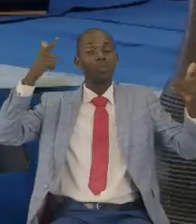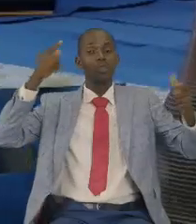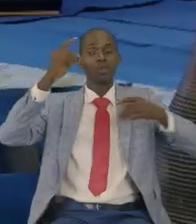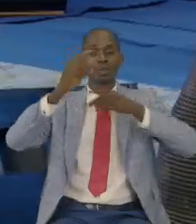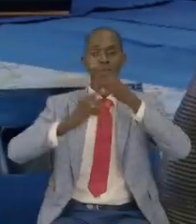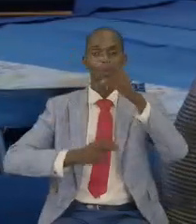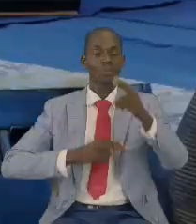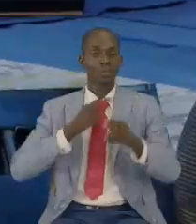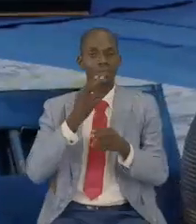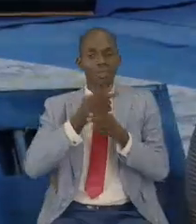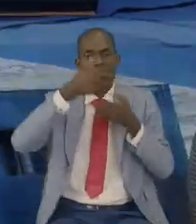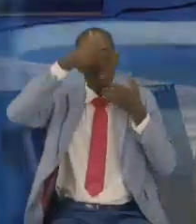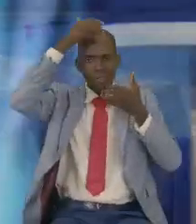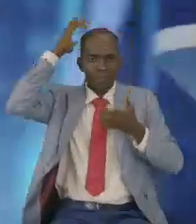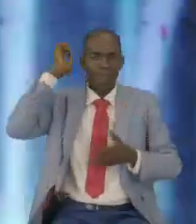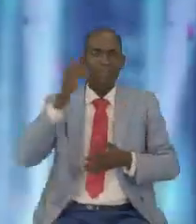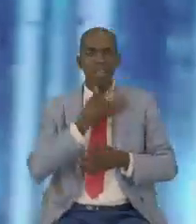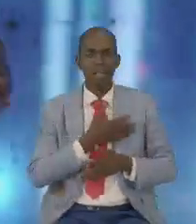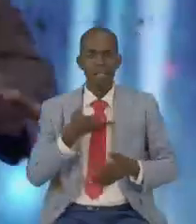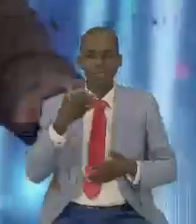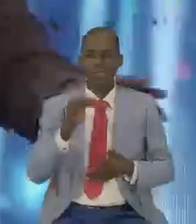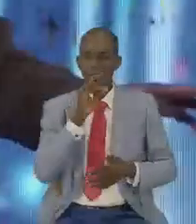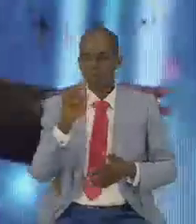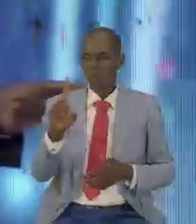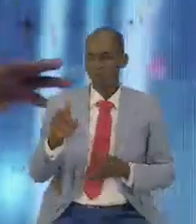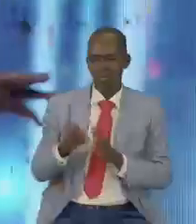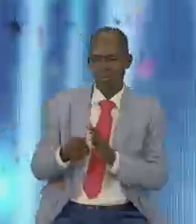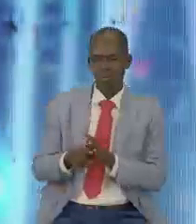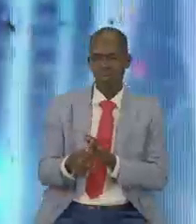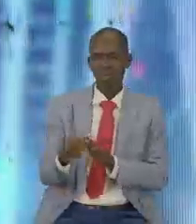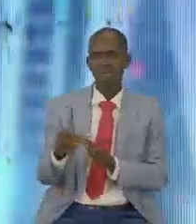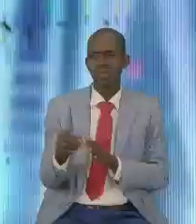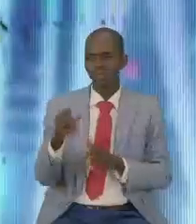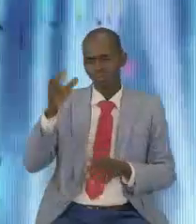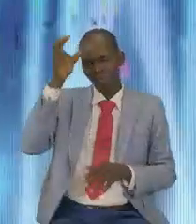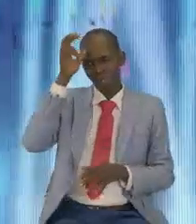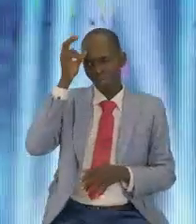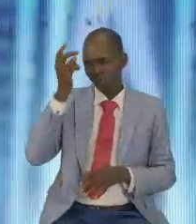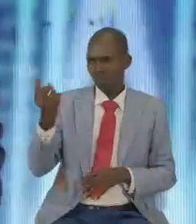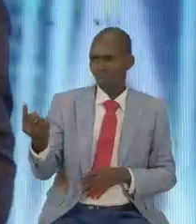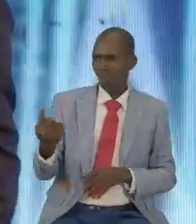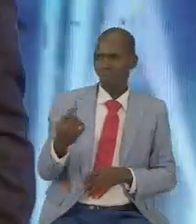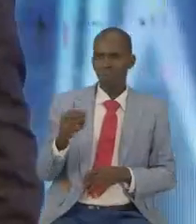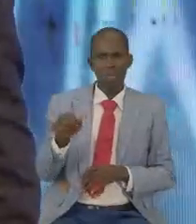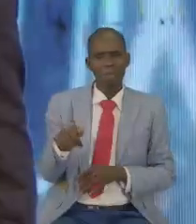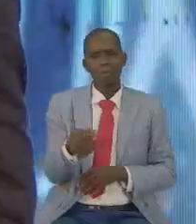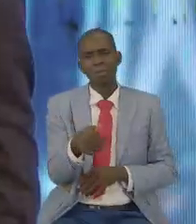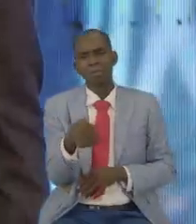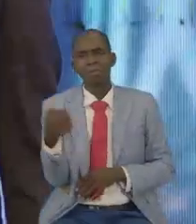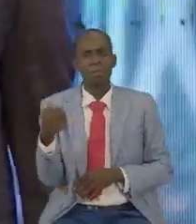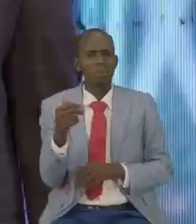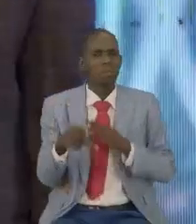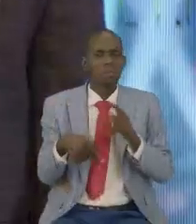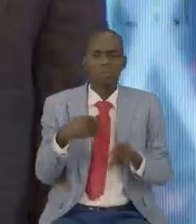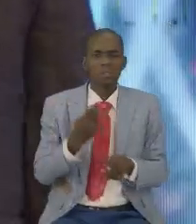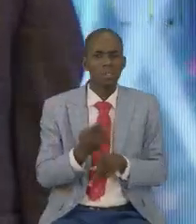reptile coming, there is the devil coming, there is another, kind of, and says, I will take that one, pointing